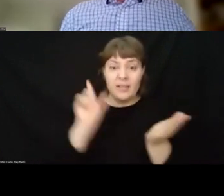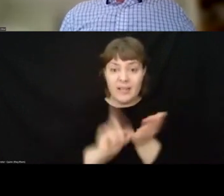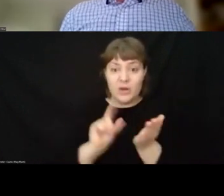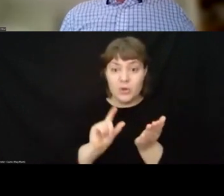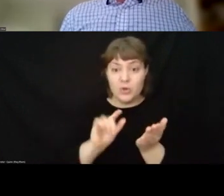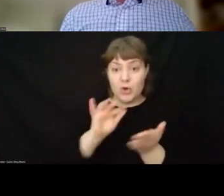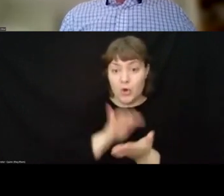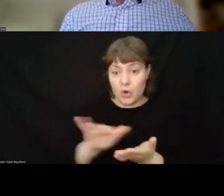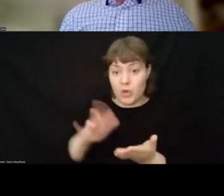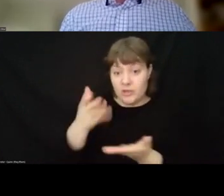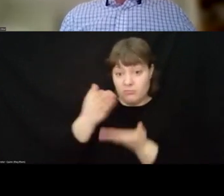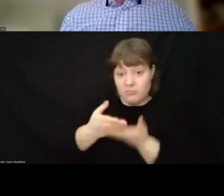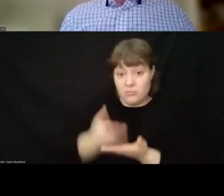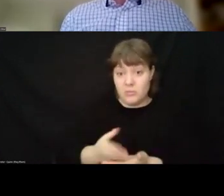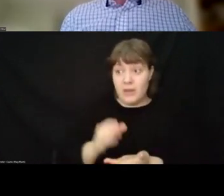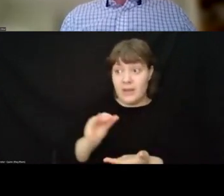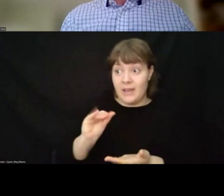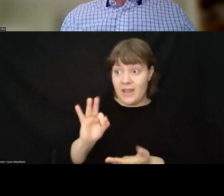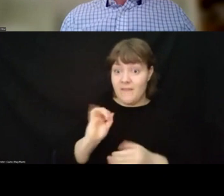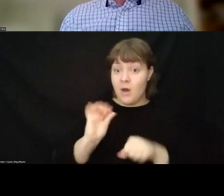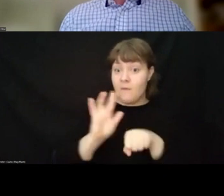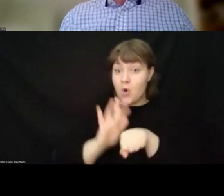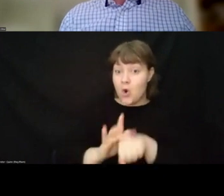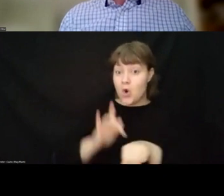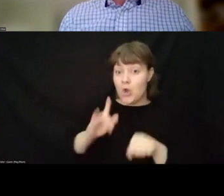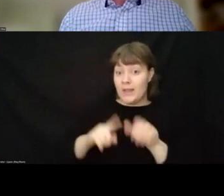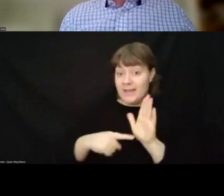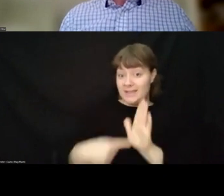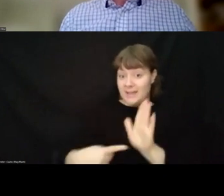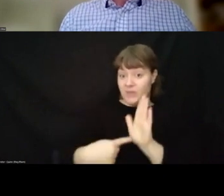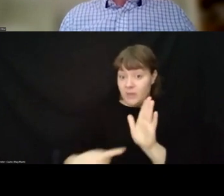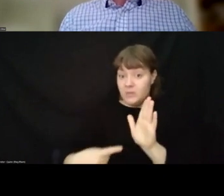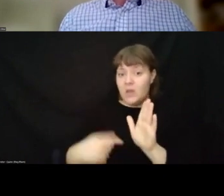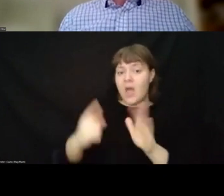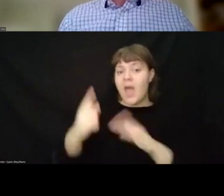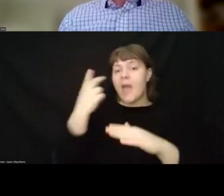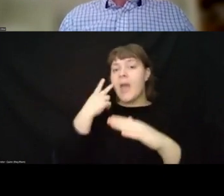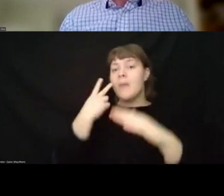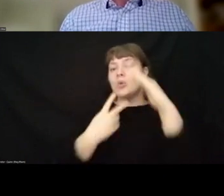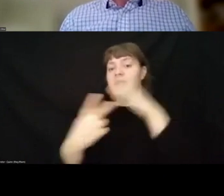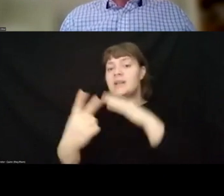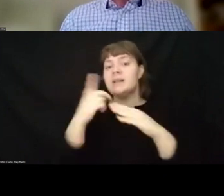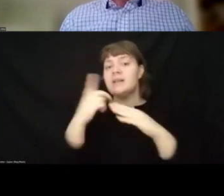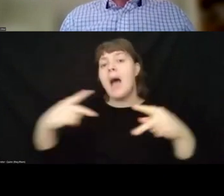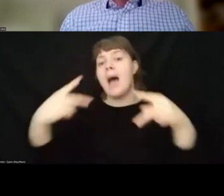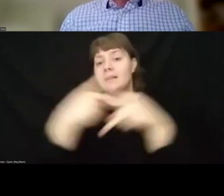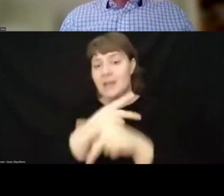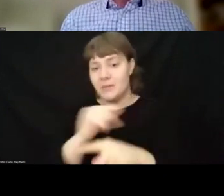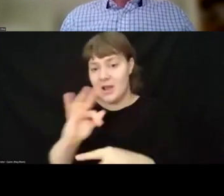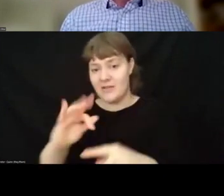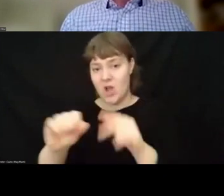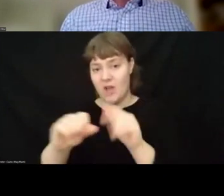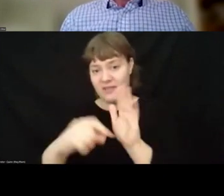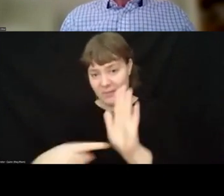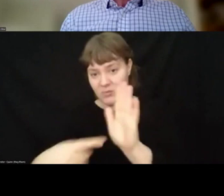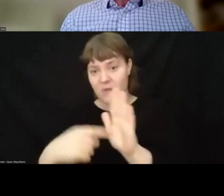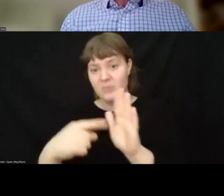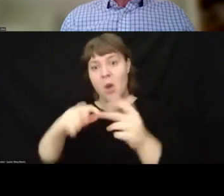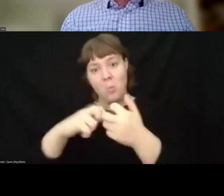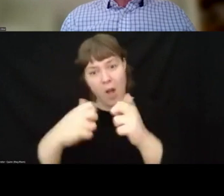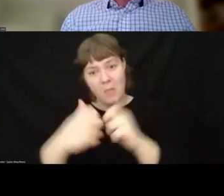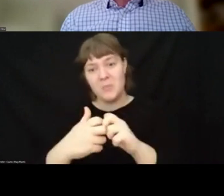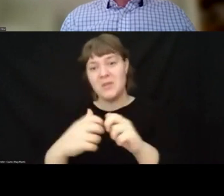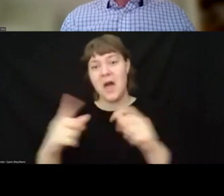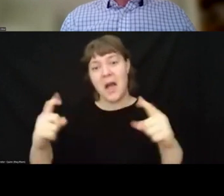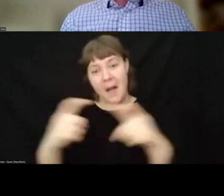people have early symptoms, that it predicts exacerbation of symptoms and problems and complications with treatment.